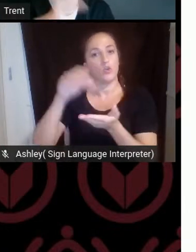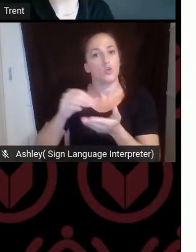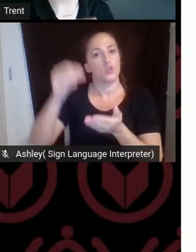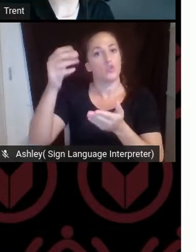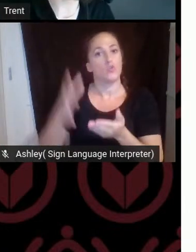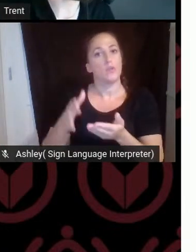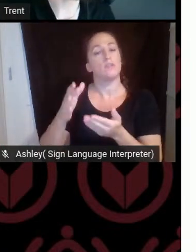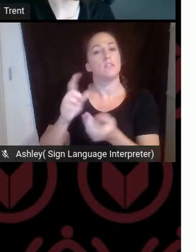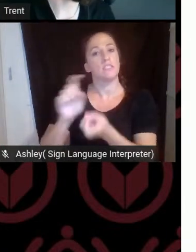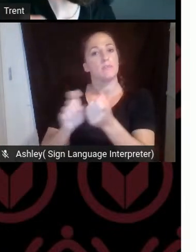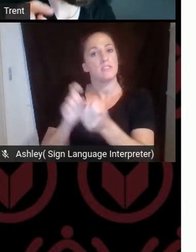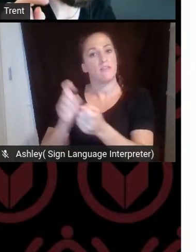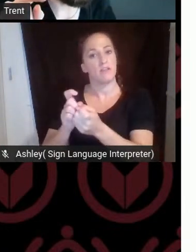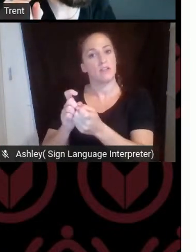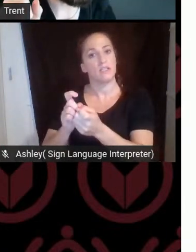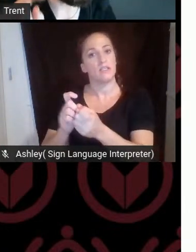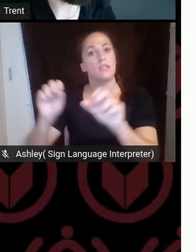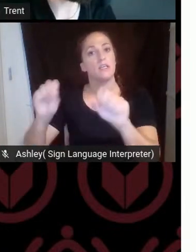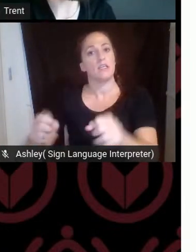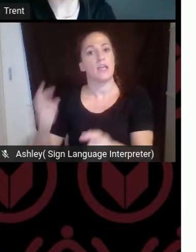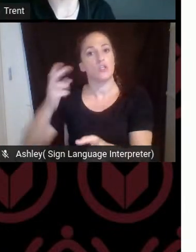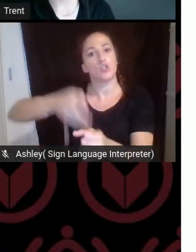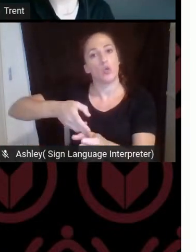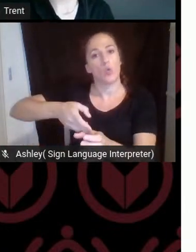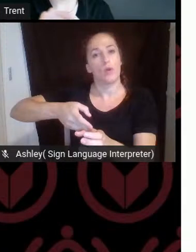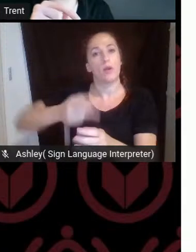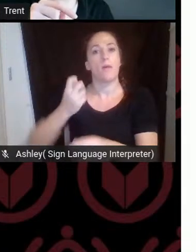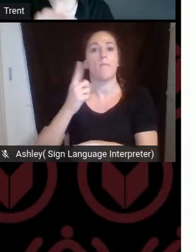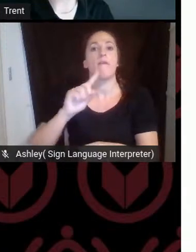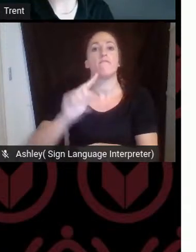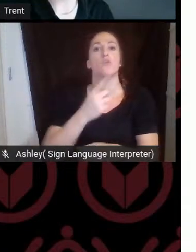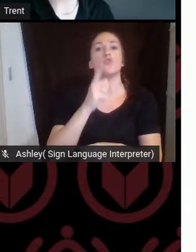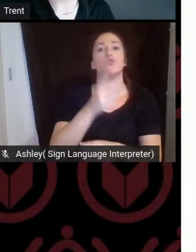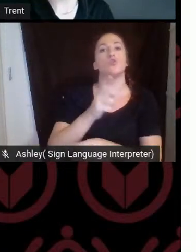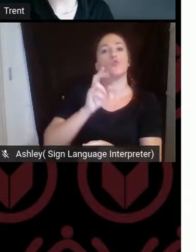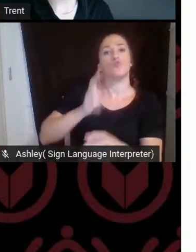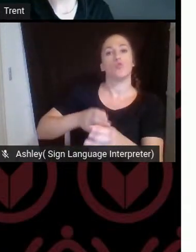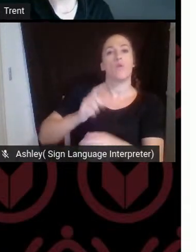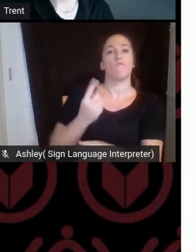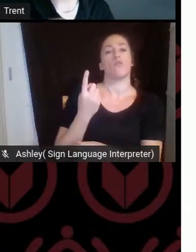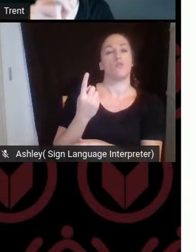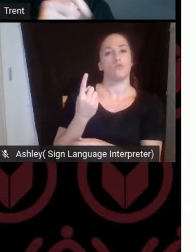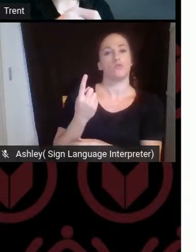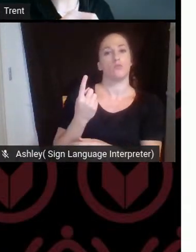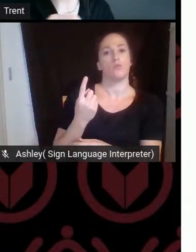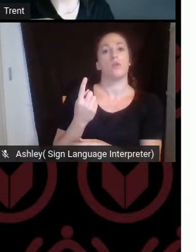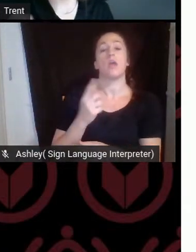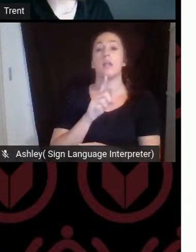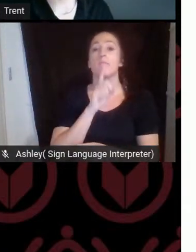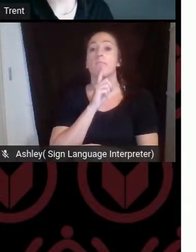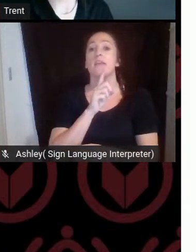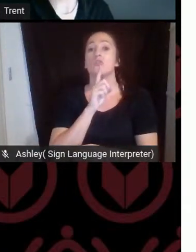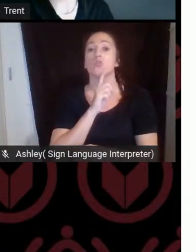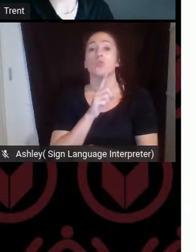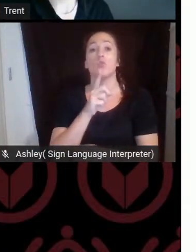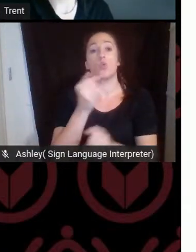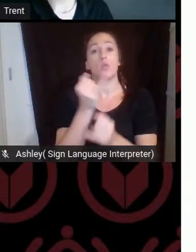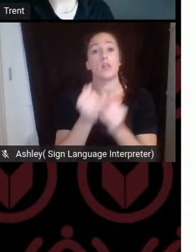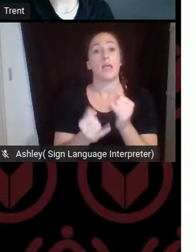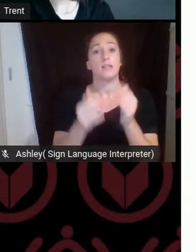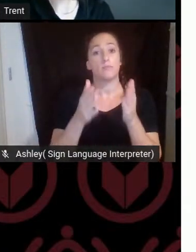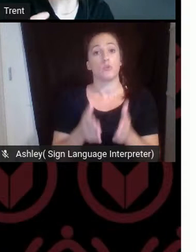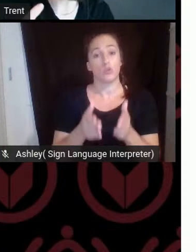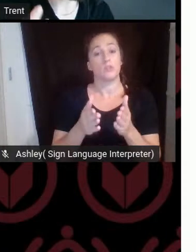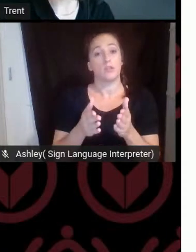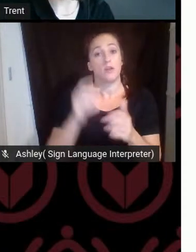you are already there. And as long as you make sure you are the last person in the room, it will lock as soon as you leave.